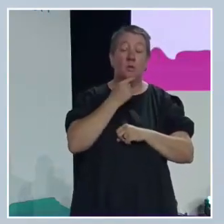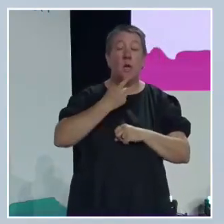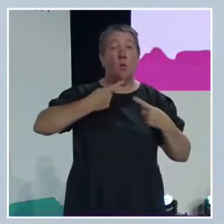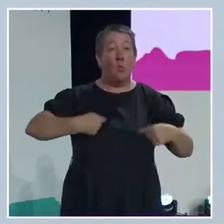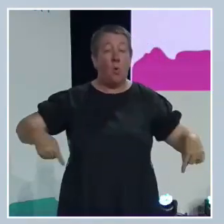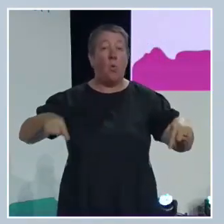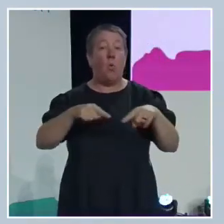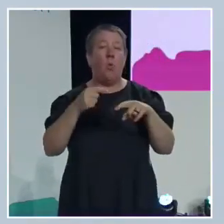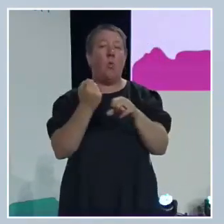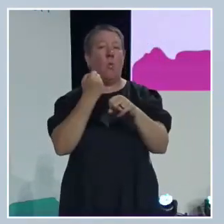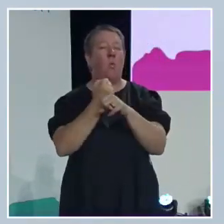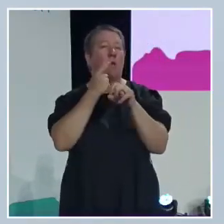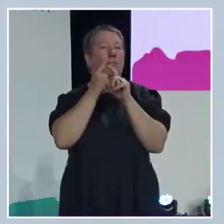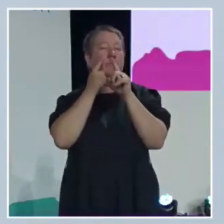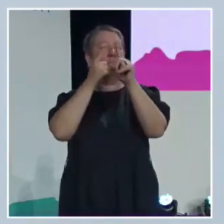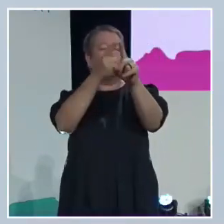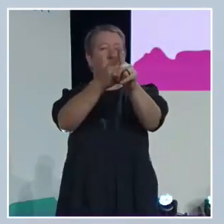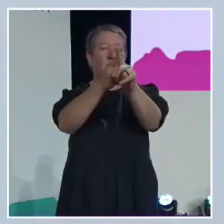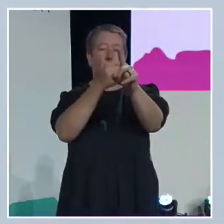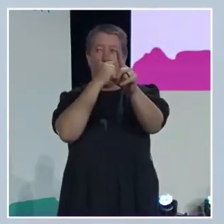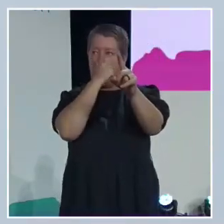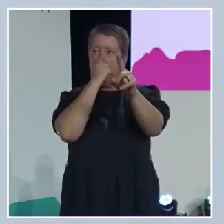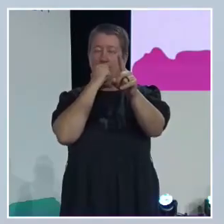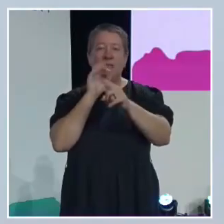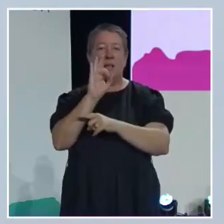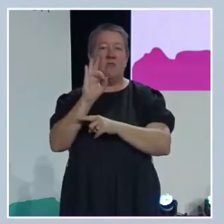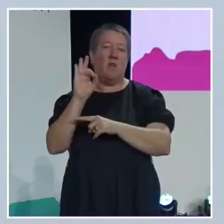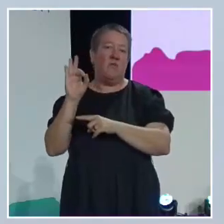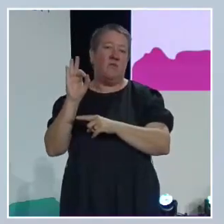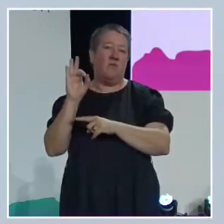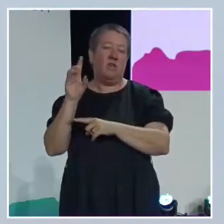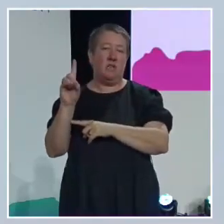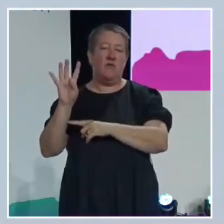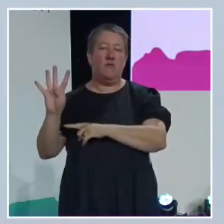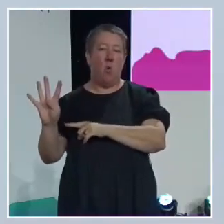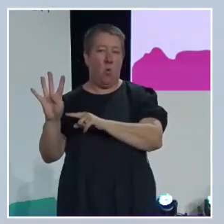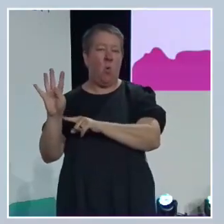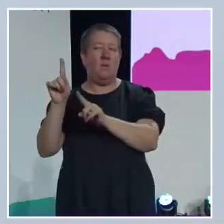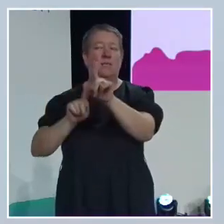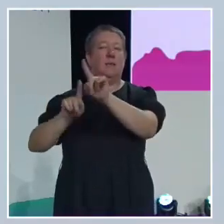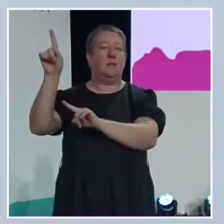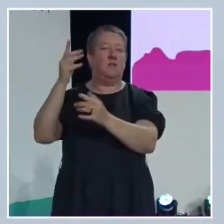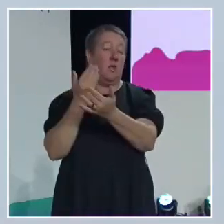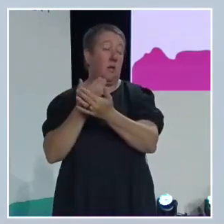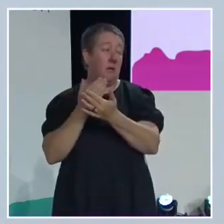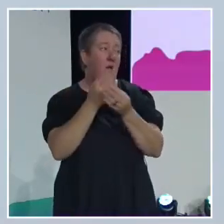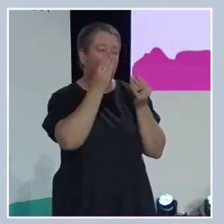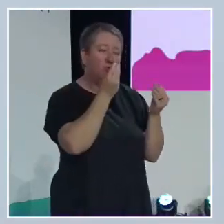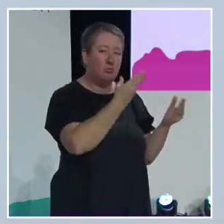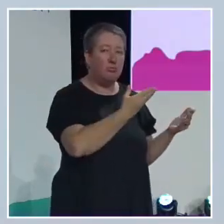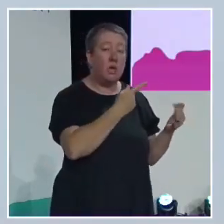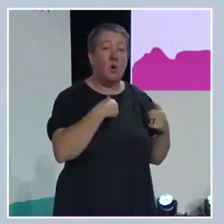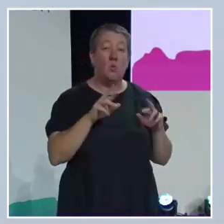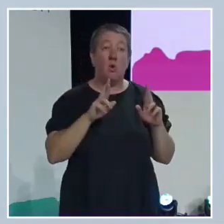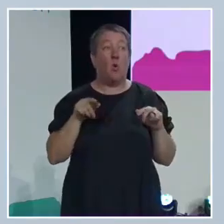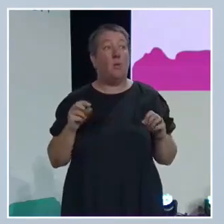for the success of FFD4, Mr. Under Secretary General, and we hope that this